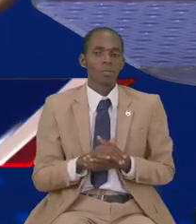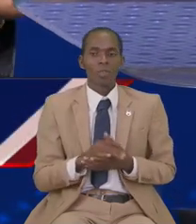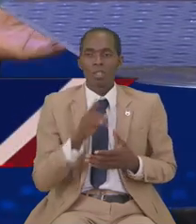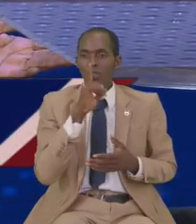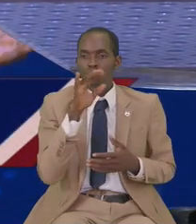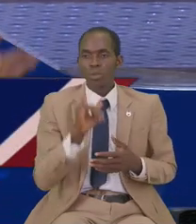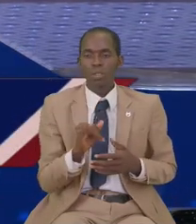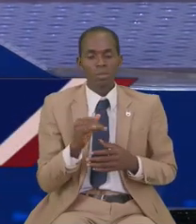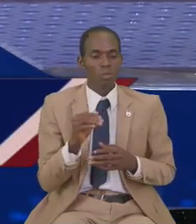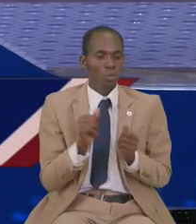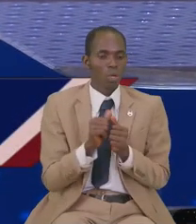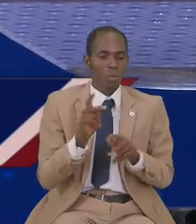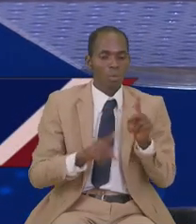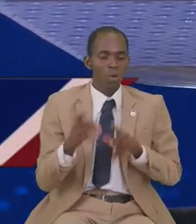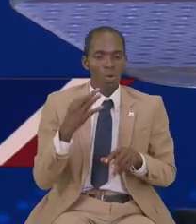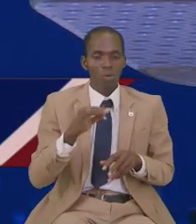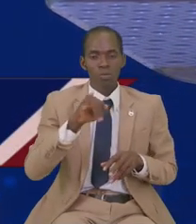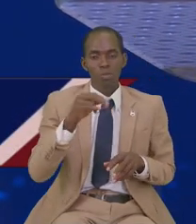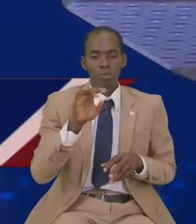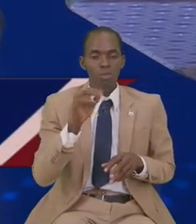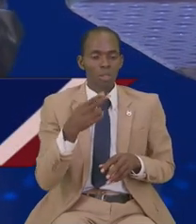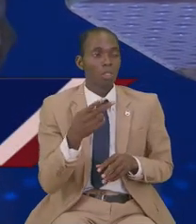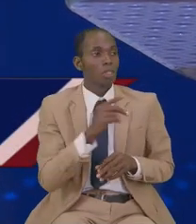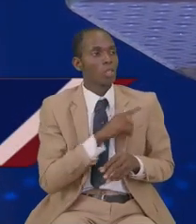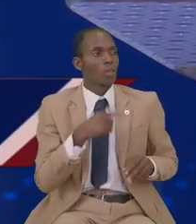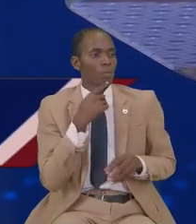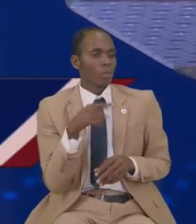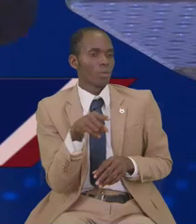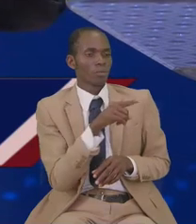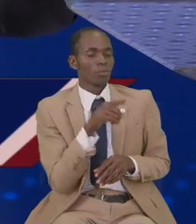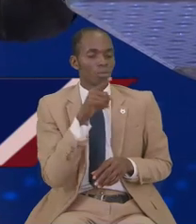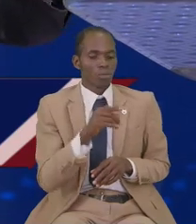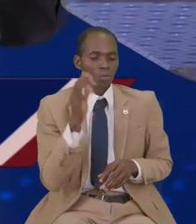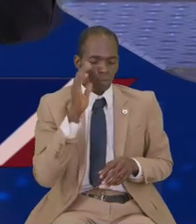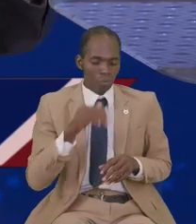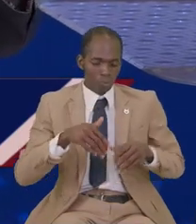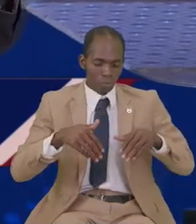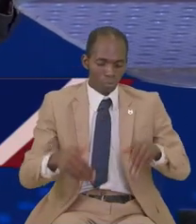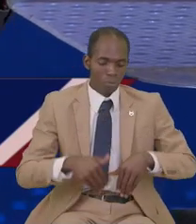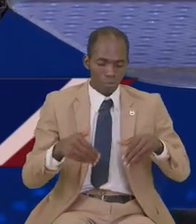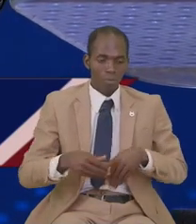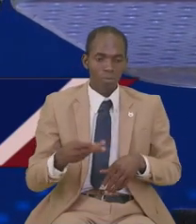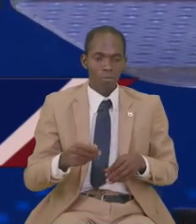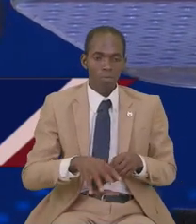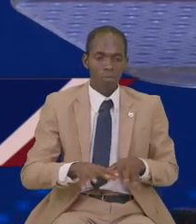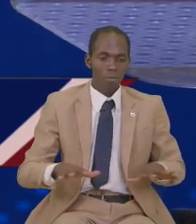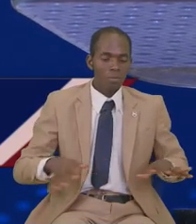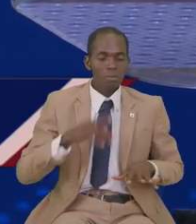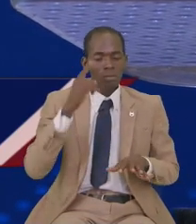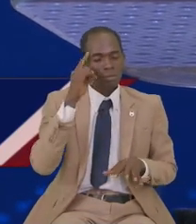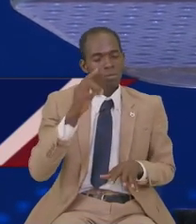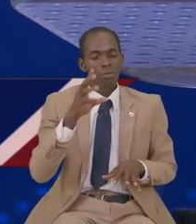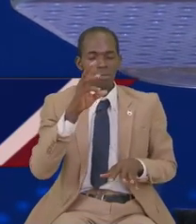the people of Judah, the Lord told them, he said, you'll plow the land for 6 years. The seventh year,